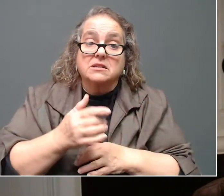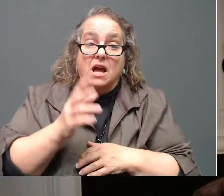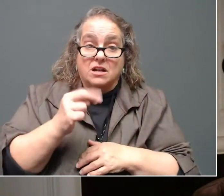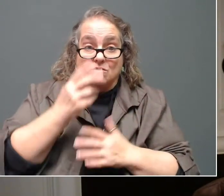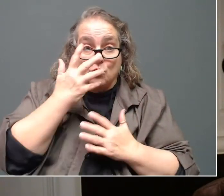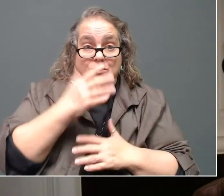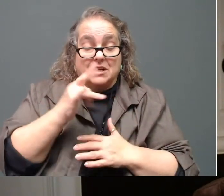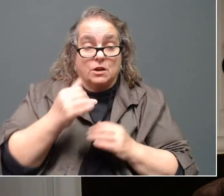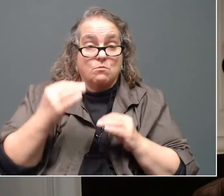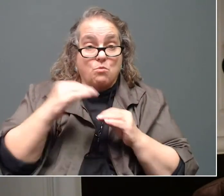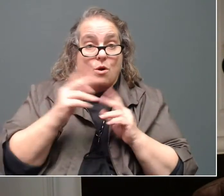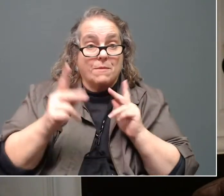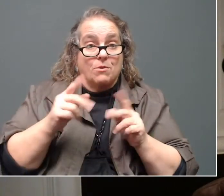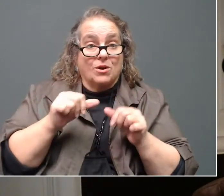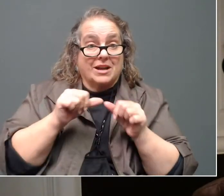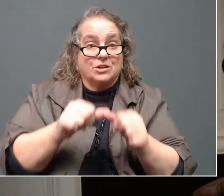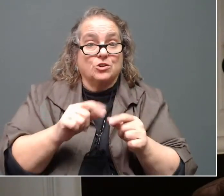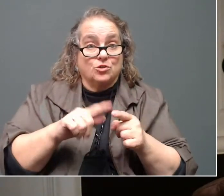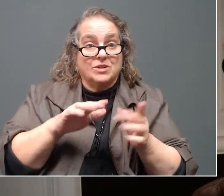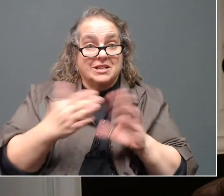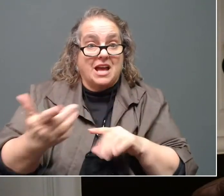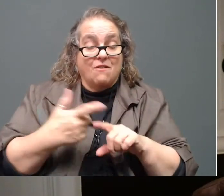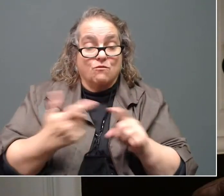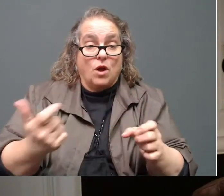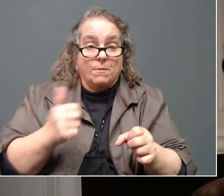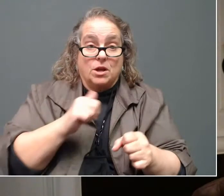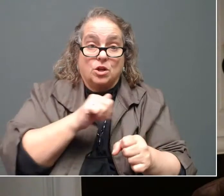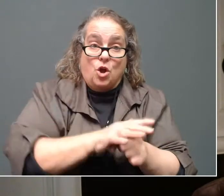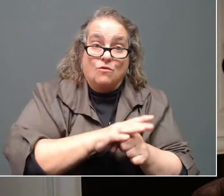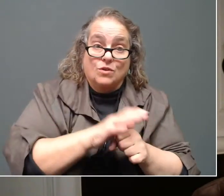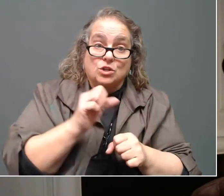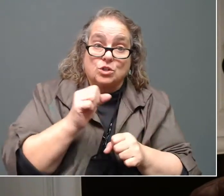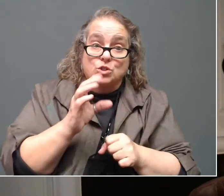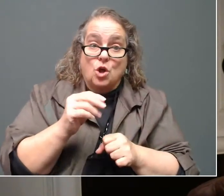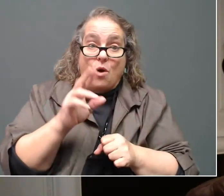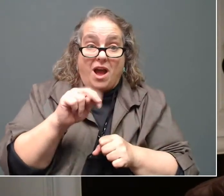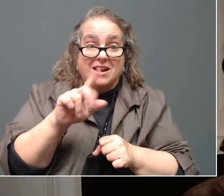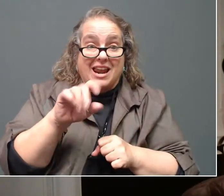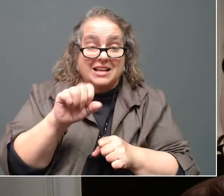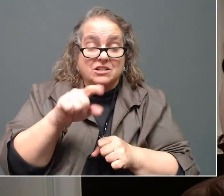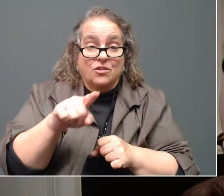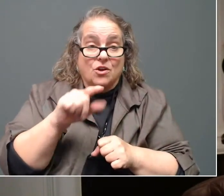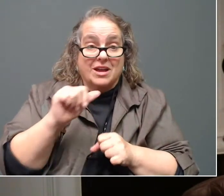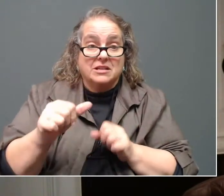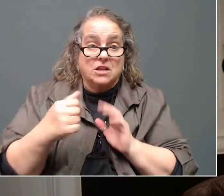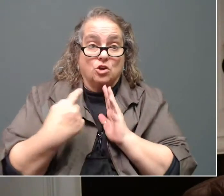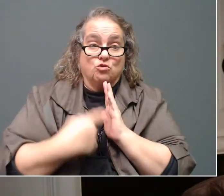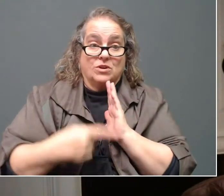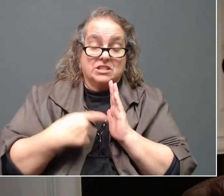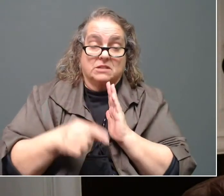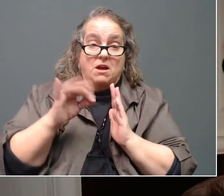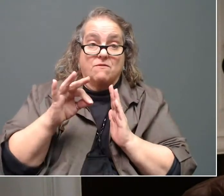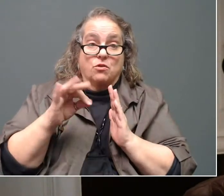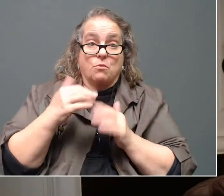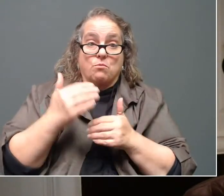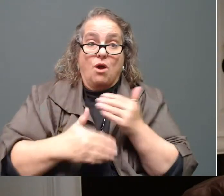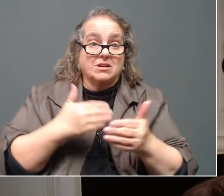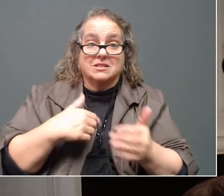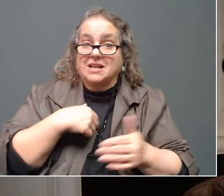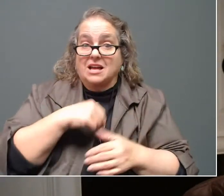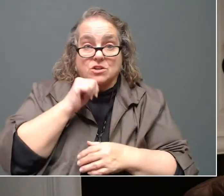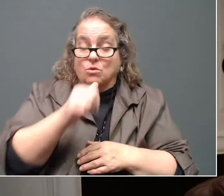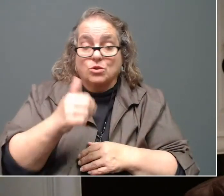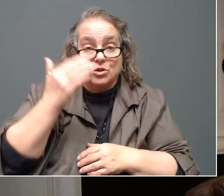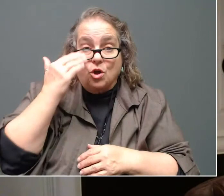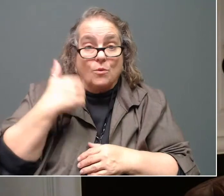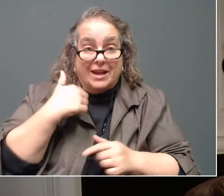people continue to die from COVID. So unless there's a criticism of the process, I don't know. I mean, we can try to